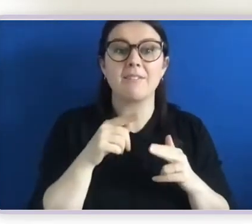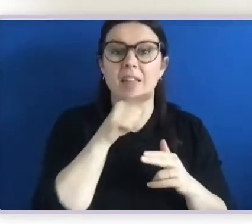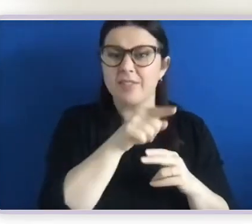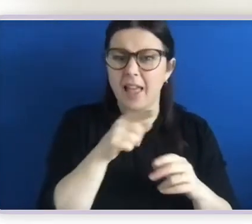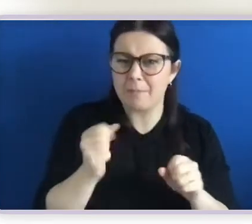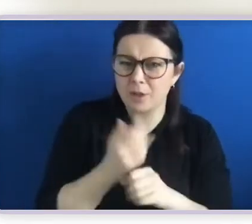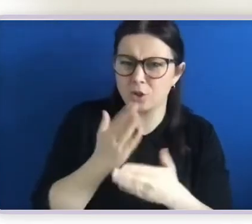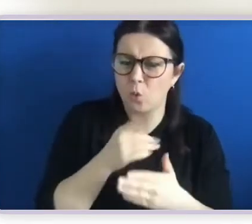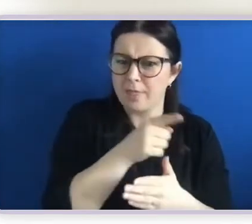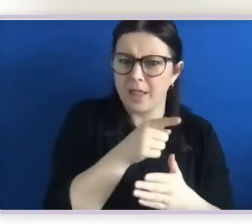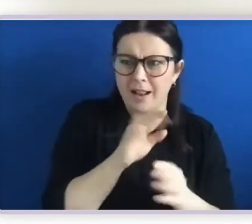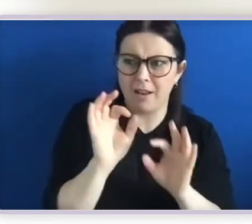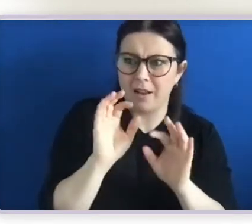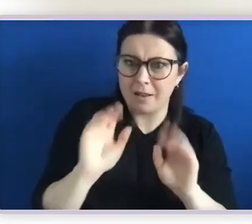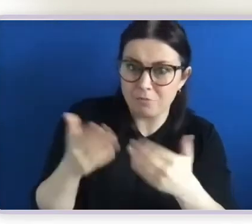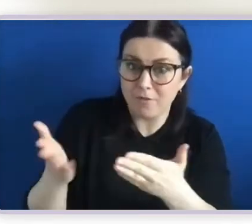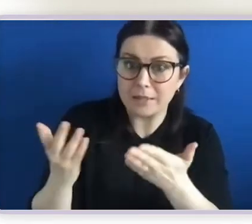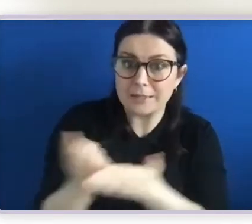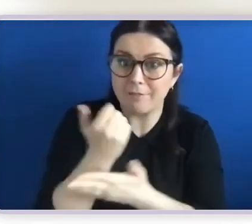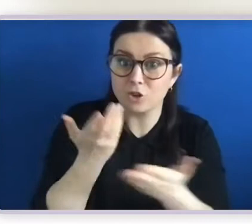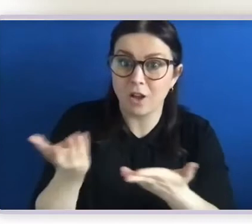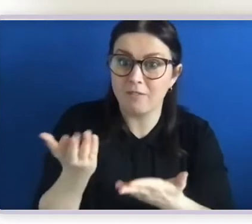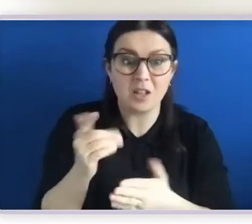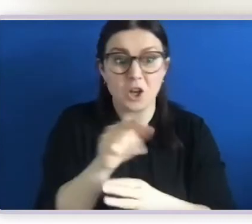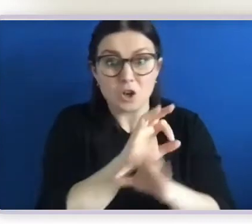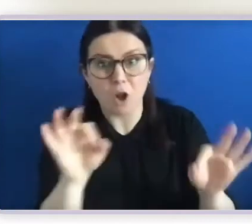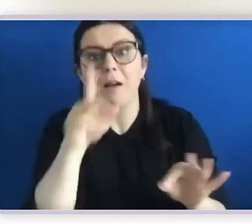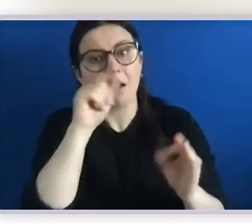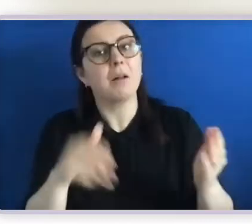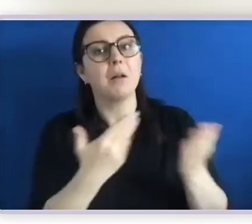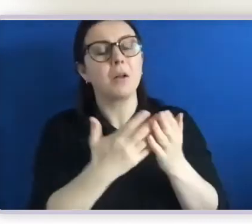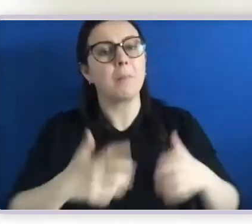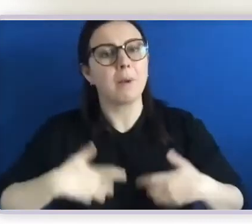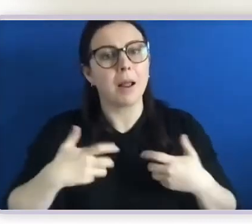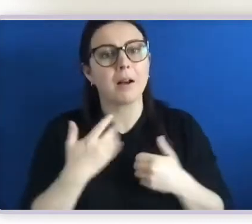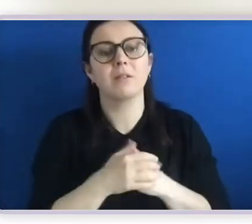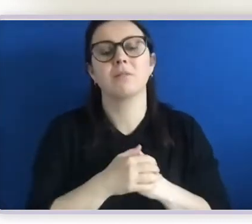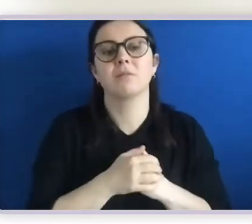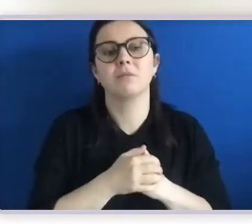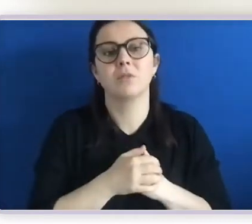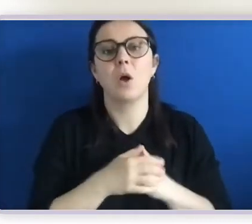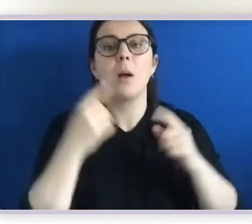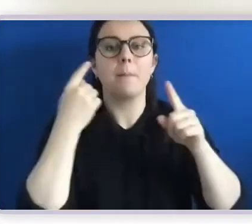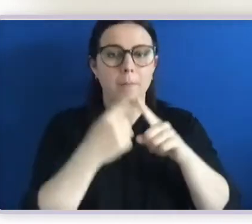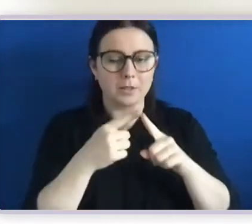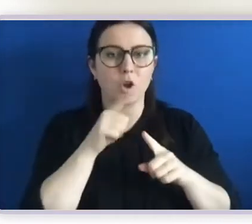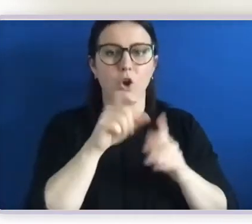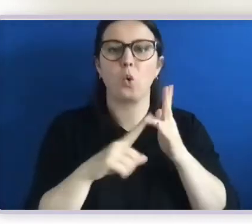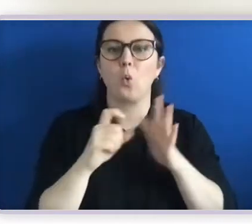service, and whether they are, of course, upholding the code of conduct, which I talked about earlier.